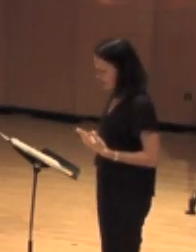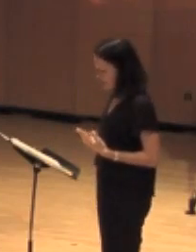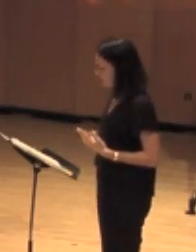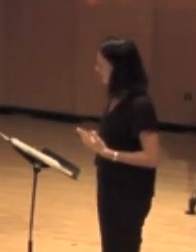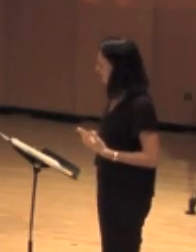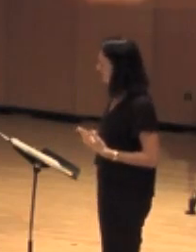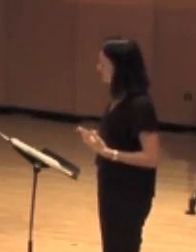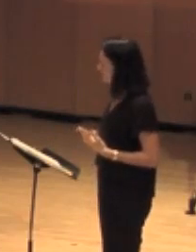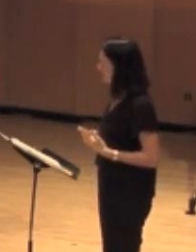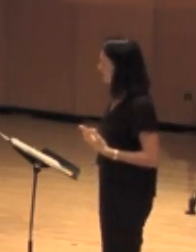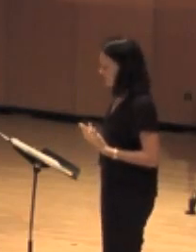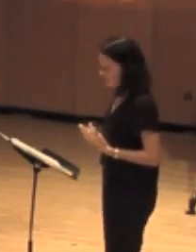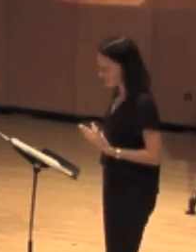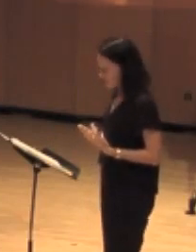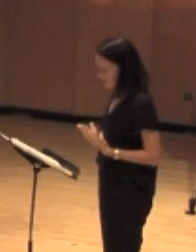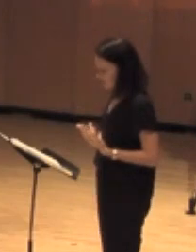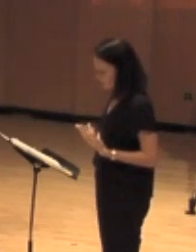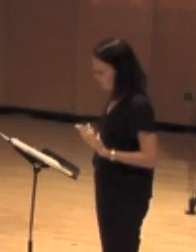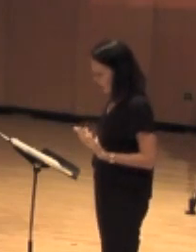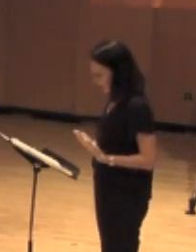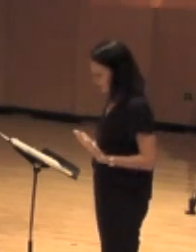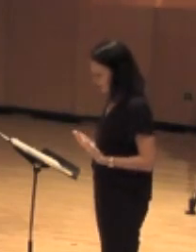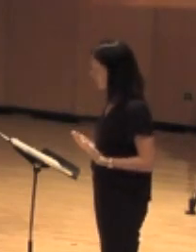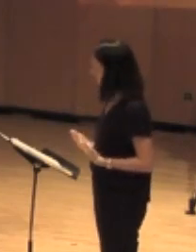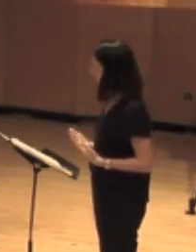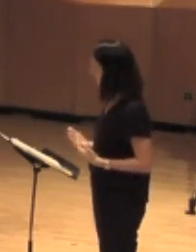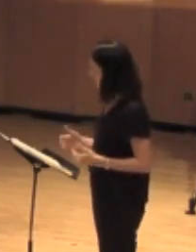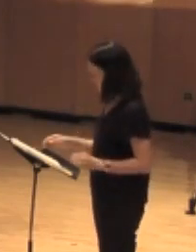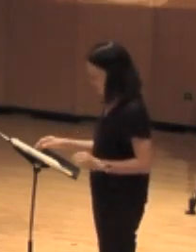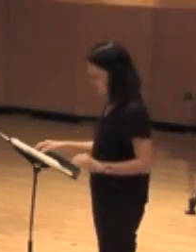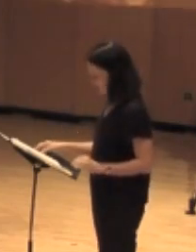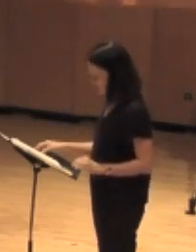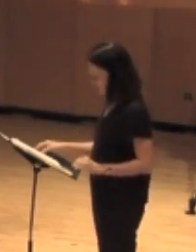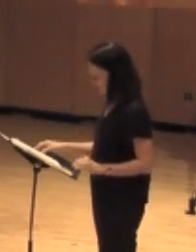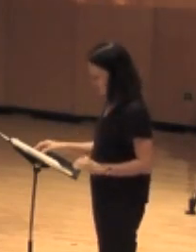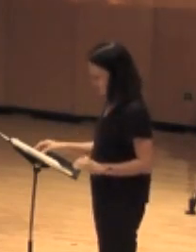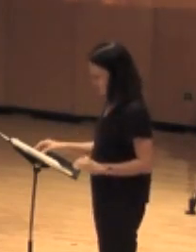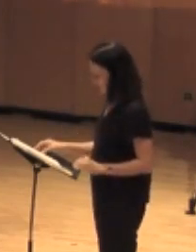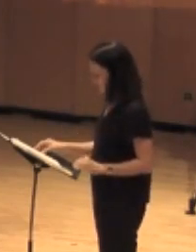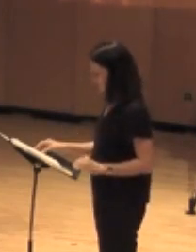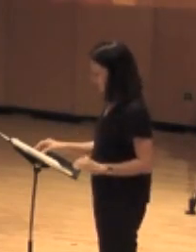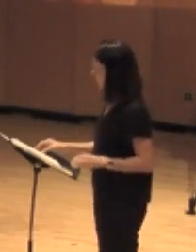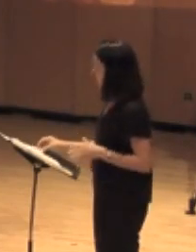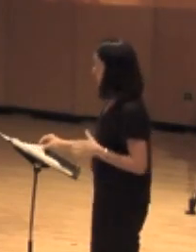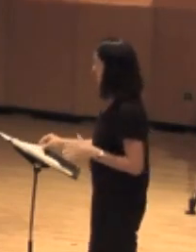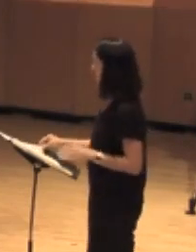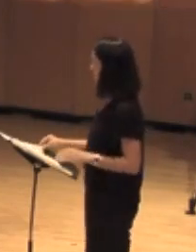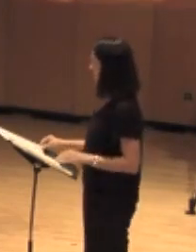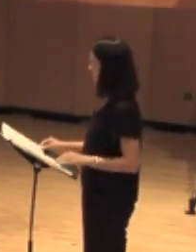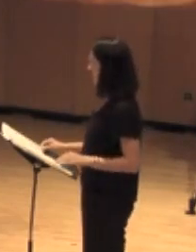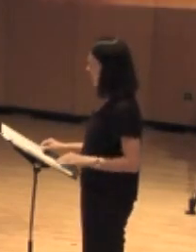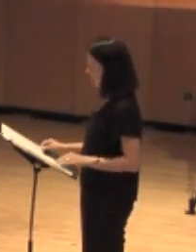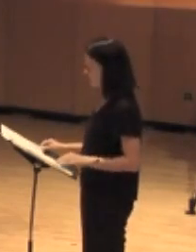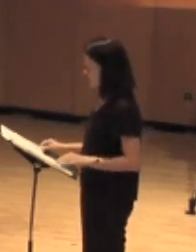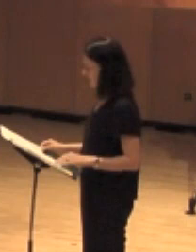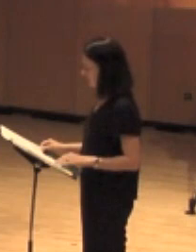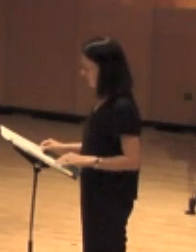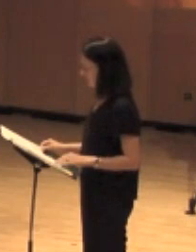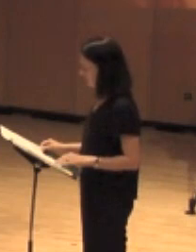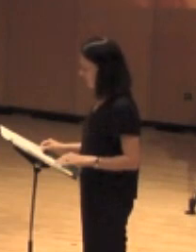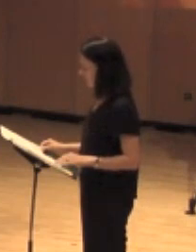lie there yeah it's like you're lying there yeah next to me and we just lie there